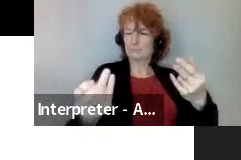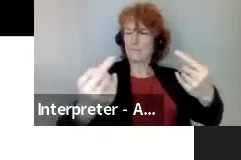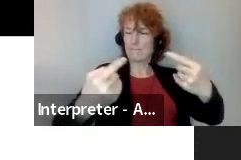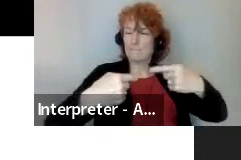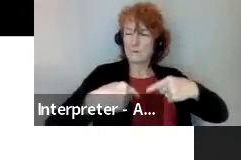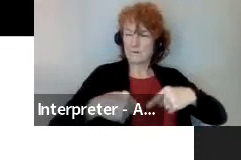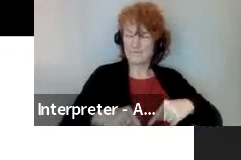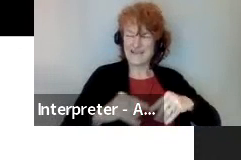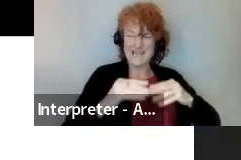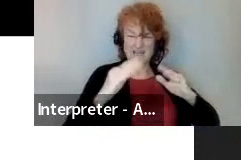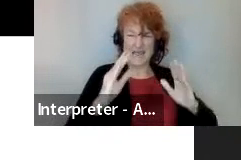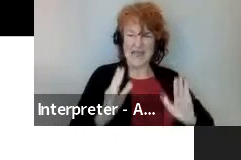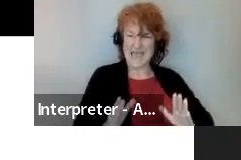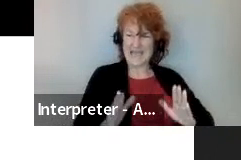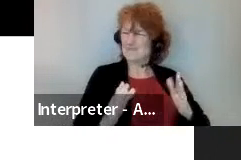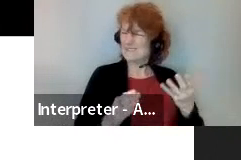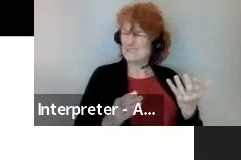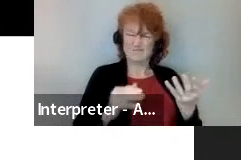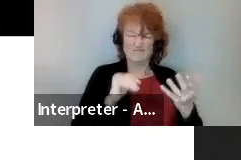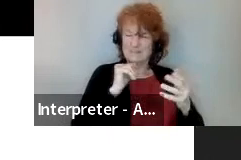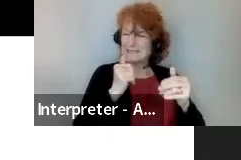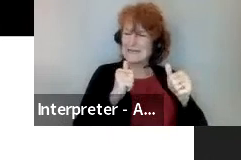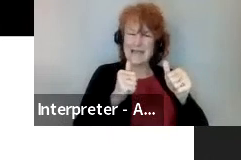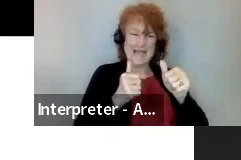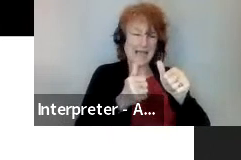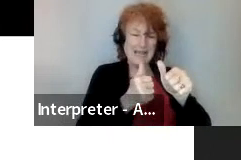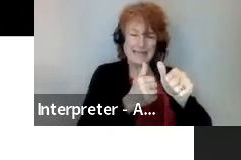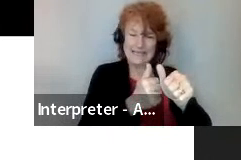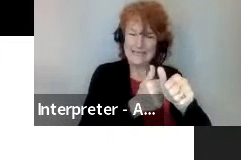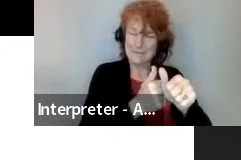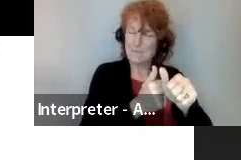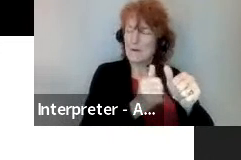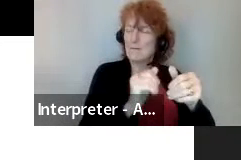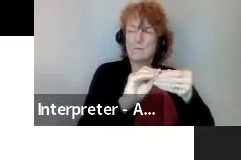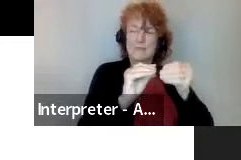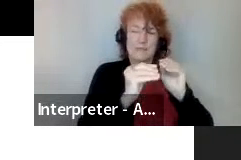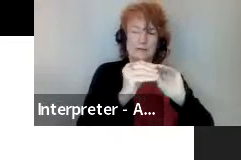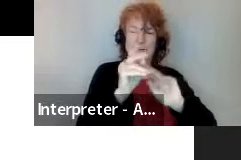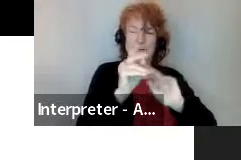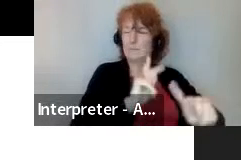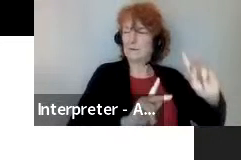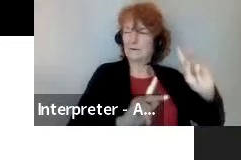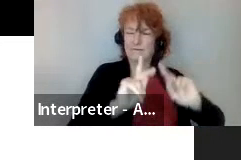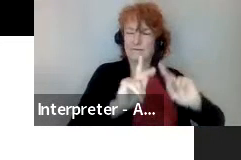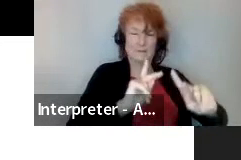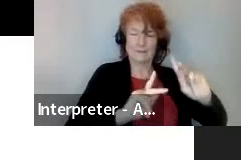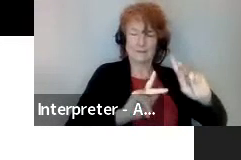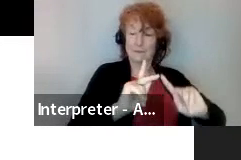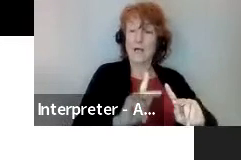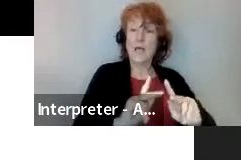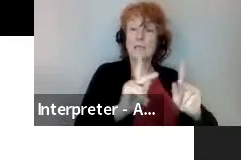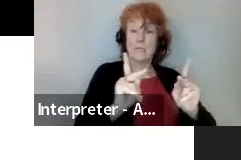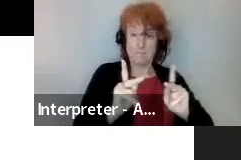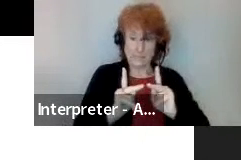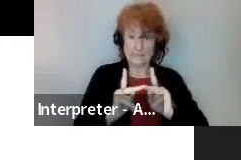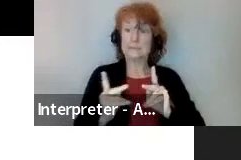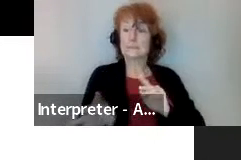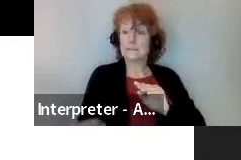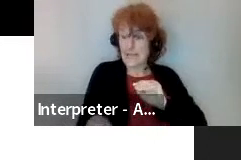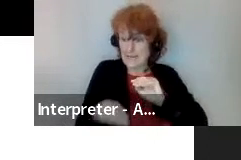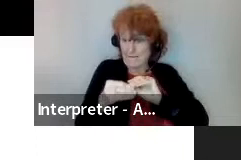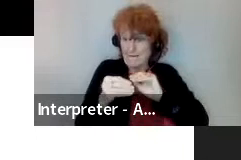that has happened, particularly new affordable housing, has been concentrated in relatively few neighborhoods. This has led us to a city